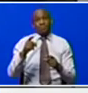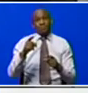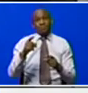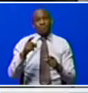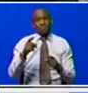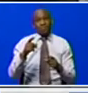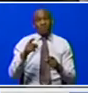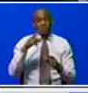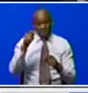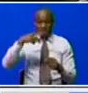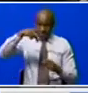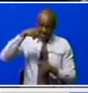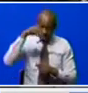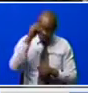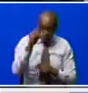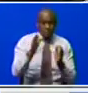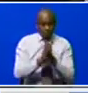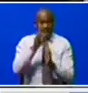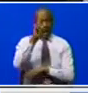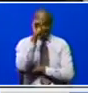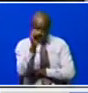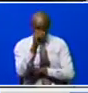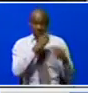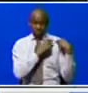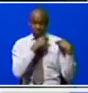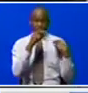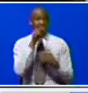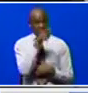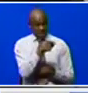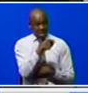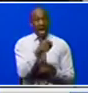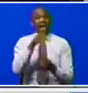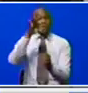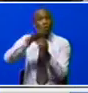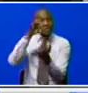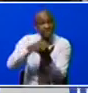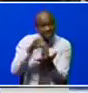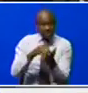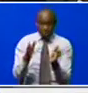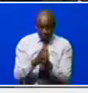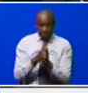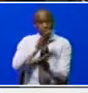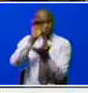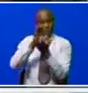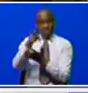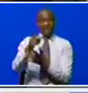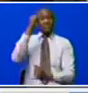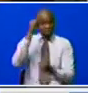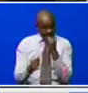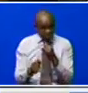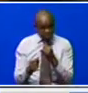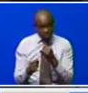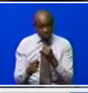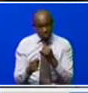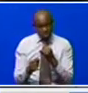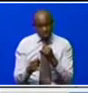the presiding officers and the returning officers at the polling stations and at the constituencies is final,